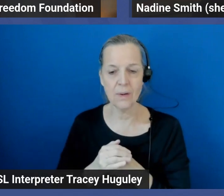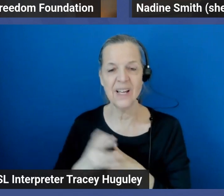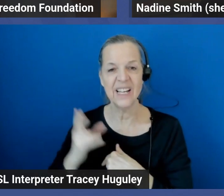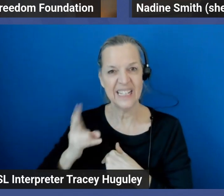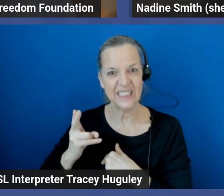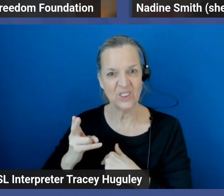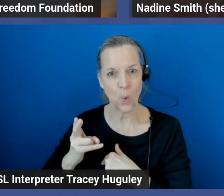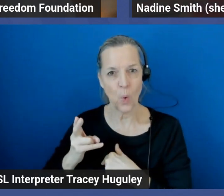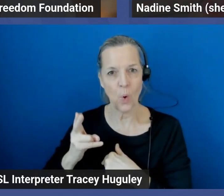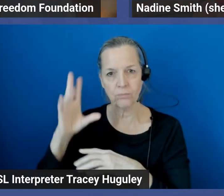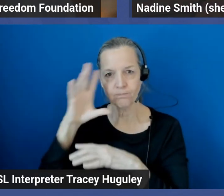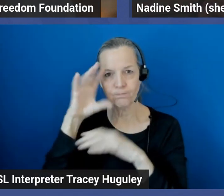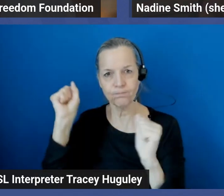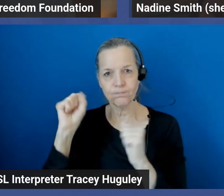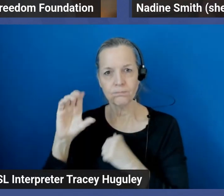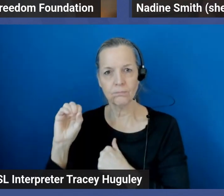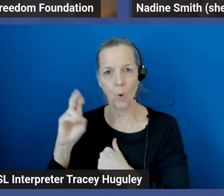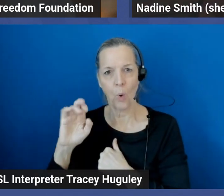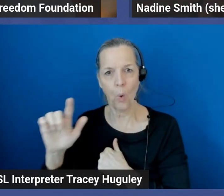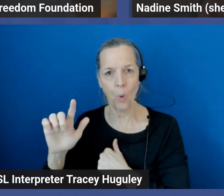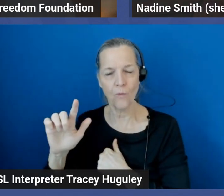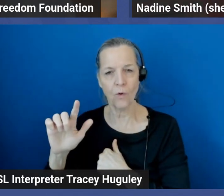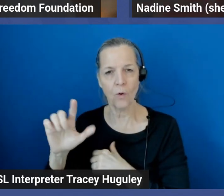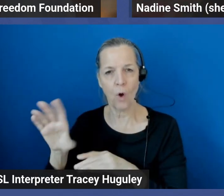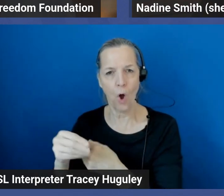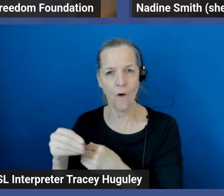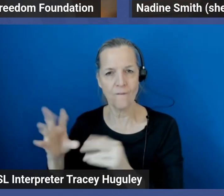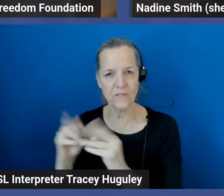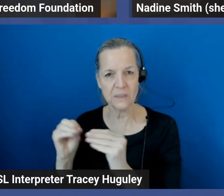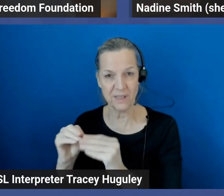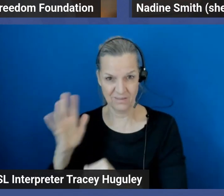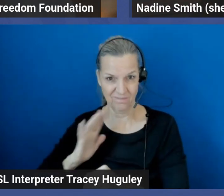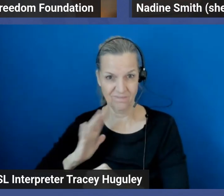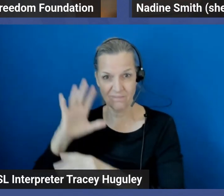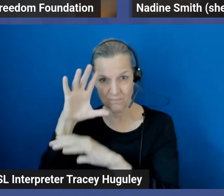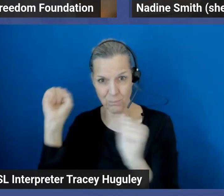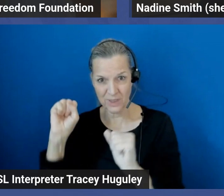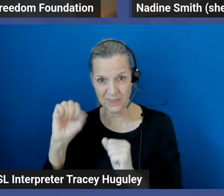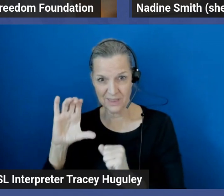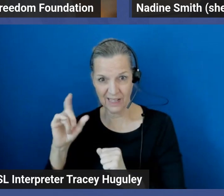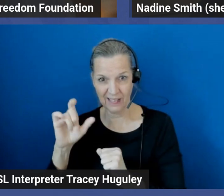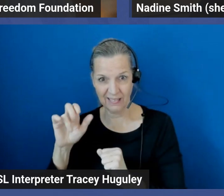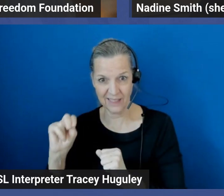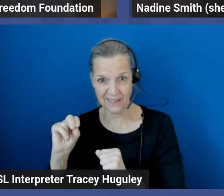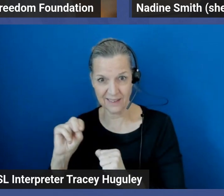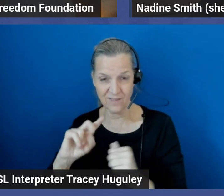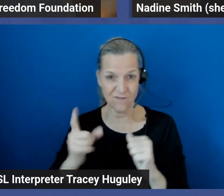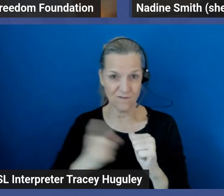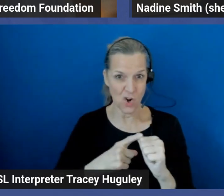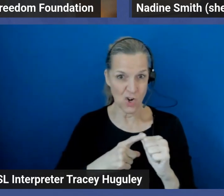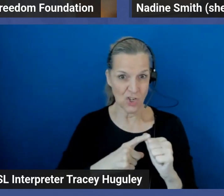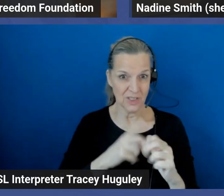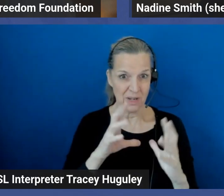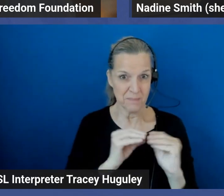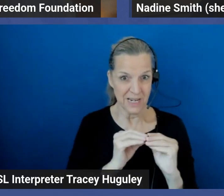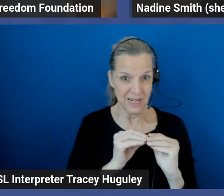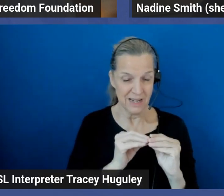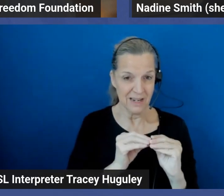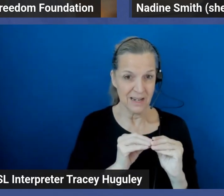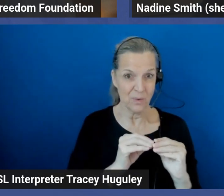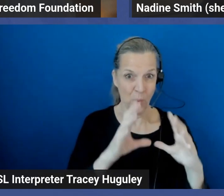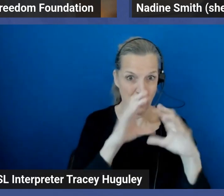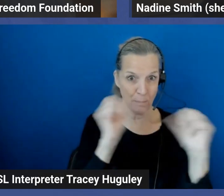Office meeting between then President Clinton, the first such meeting between a sitting president and gay